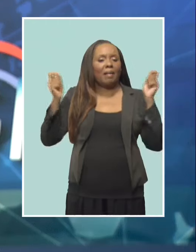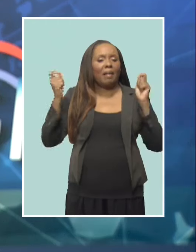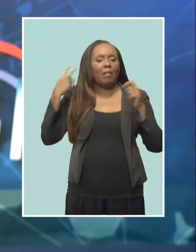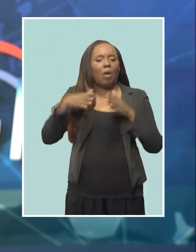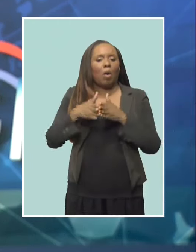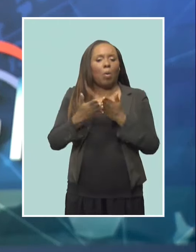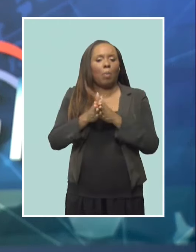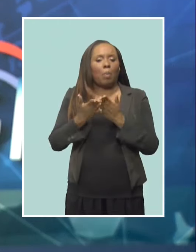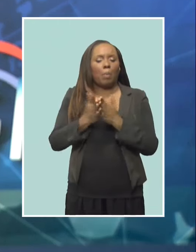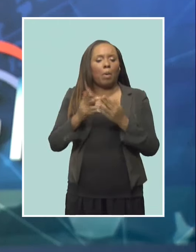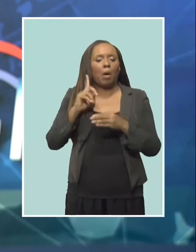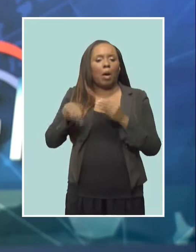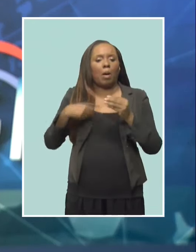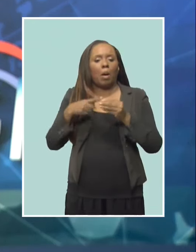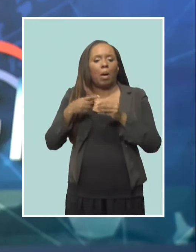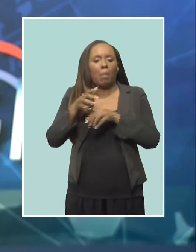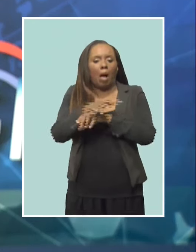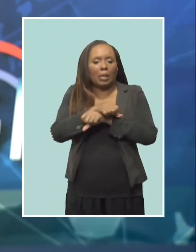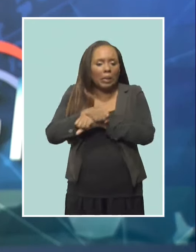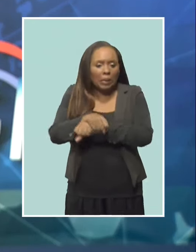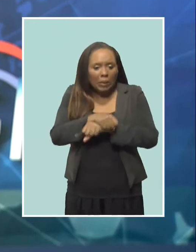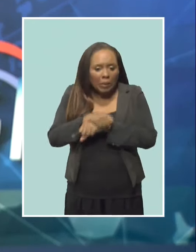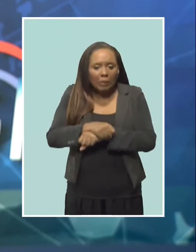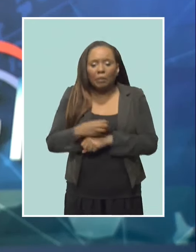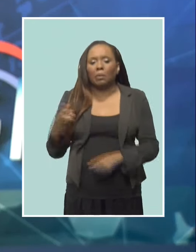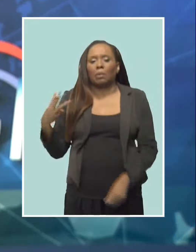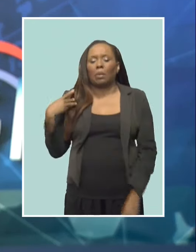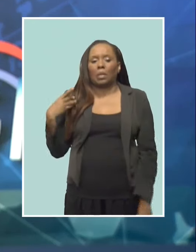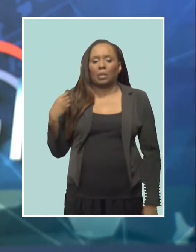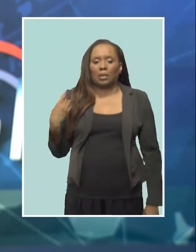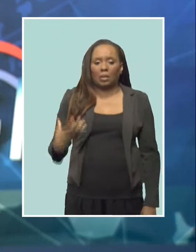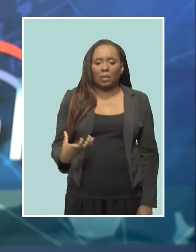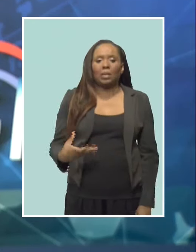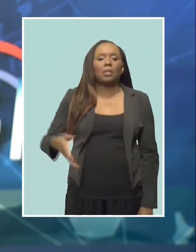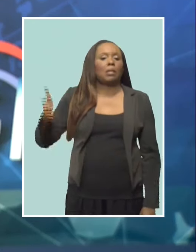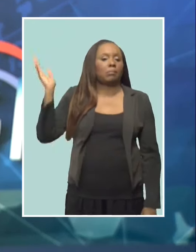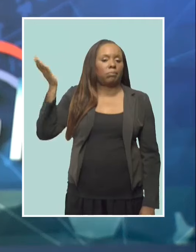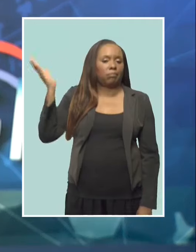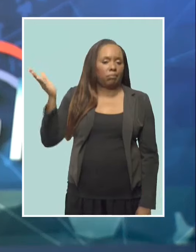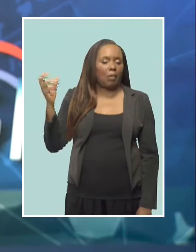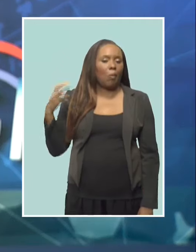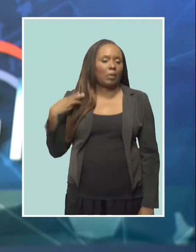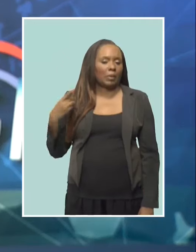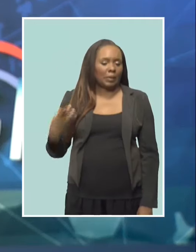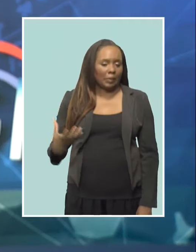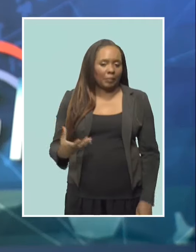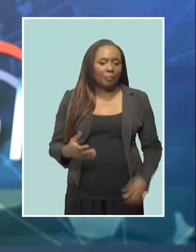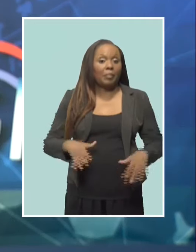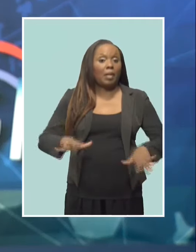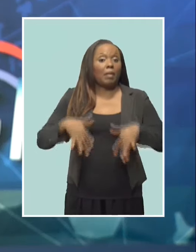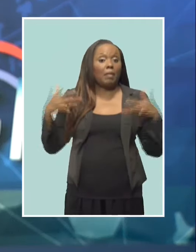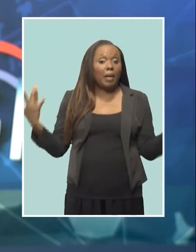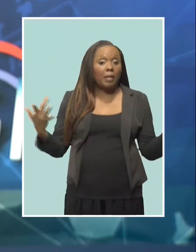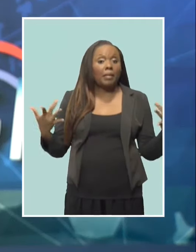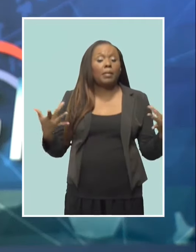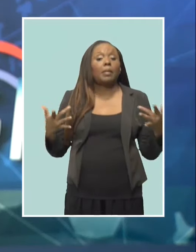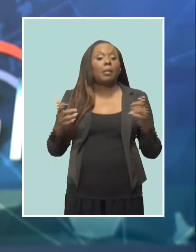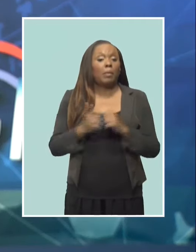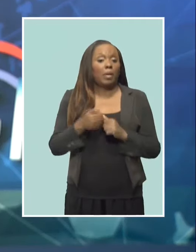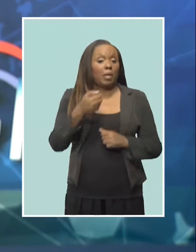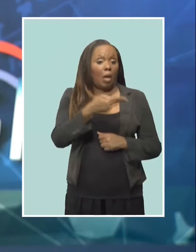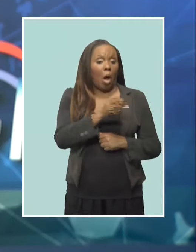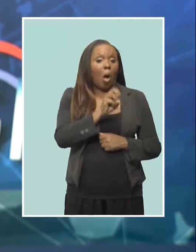book, Capitalism and Slavery in Washington, D.C., where she delivered the keynote lecture. The event was co-hosted by